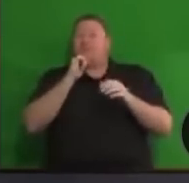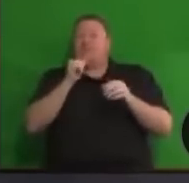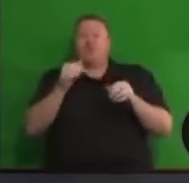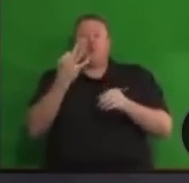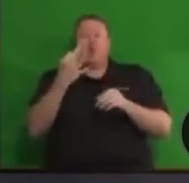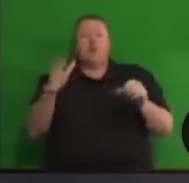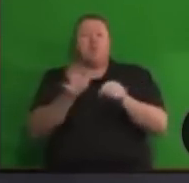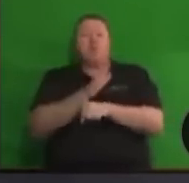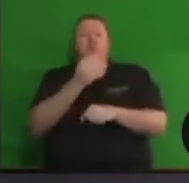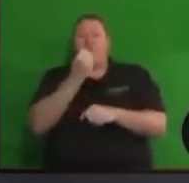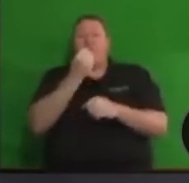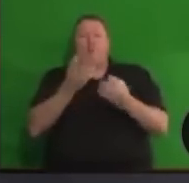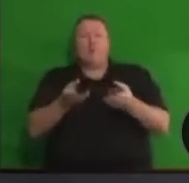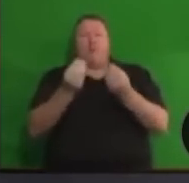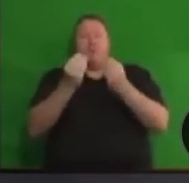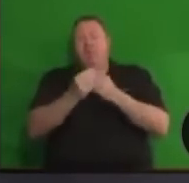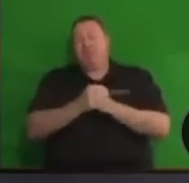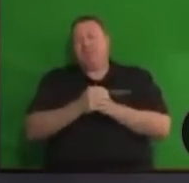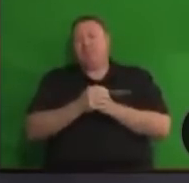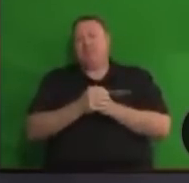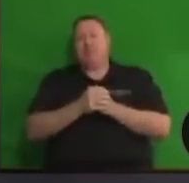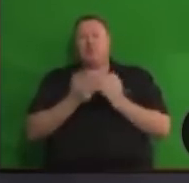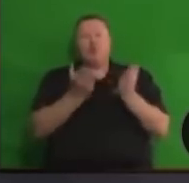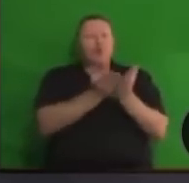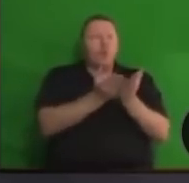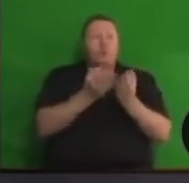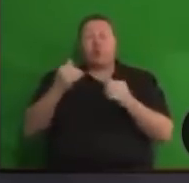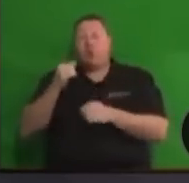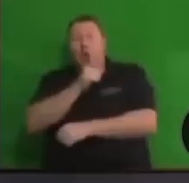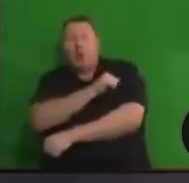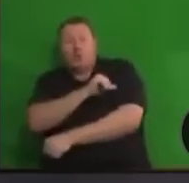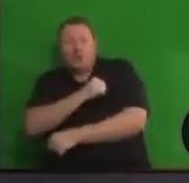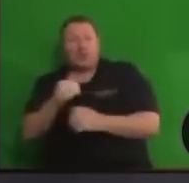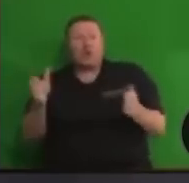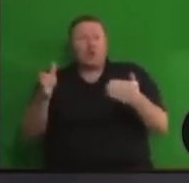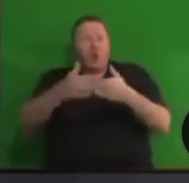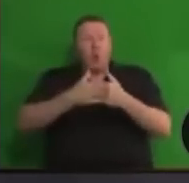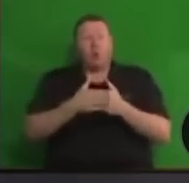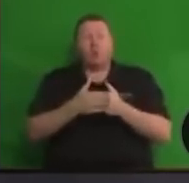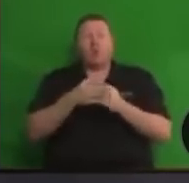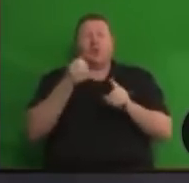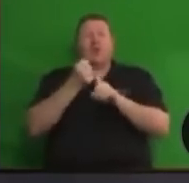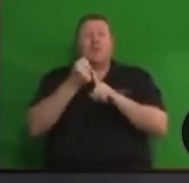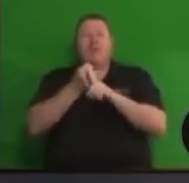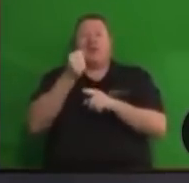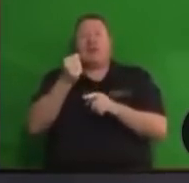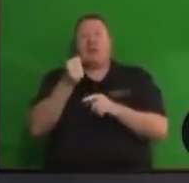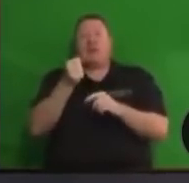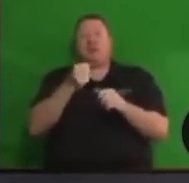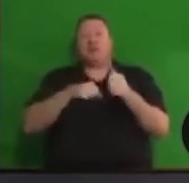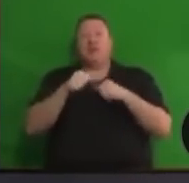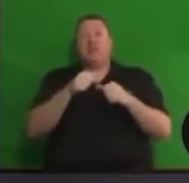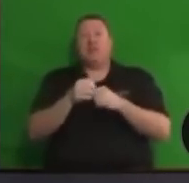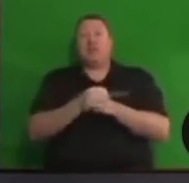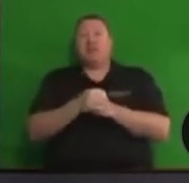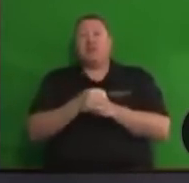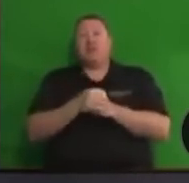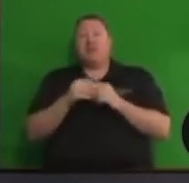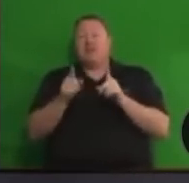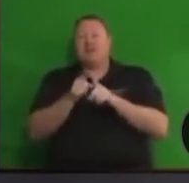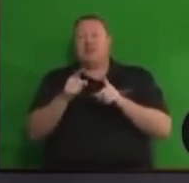and schools may close, impacting our entire society. In fact, Madam Minister, I understand